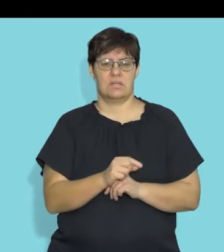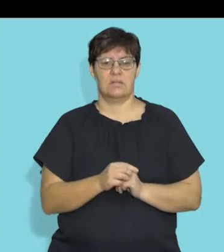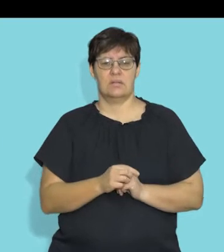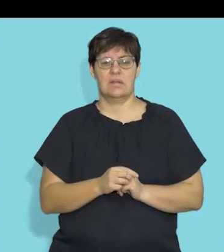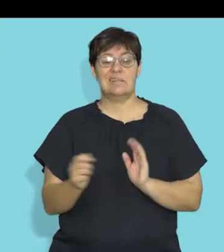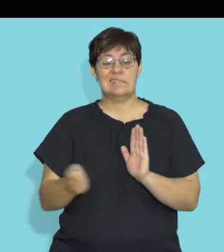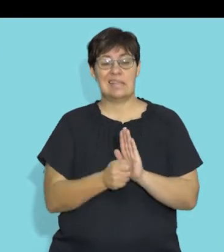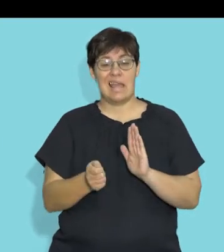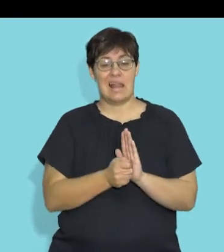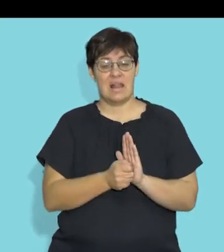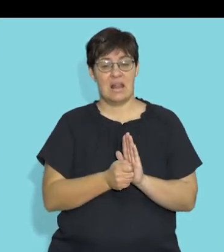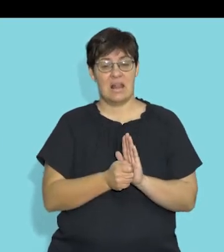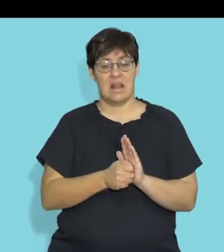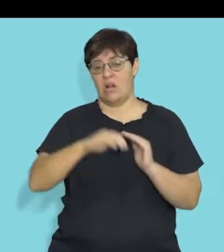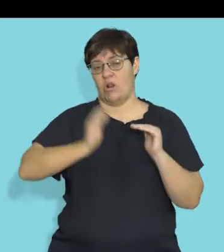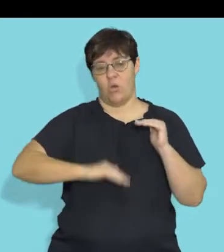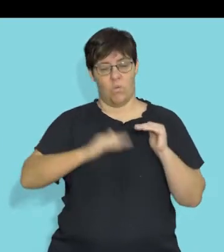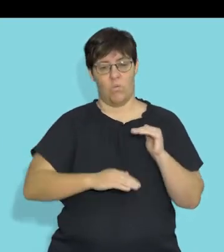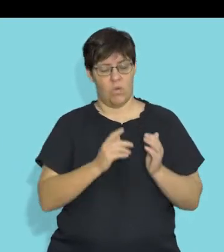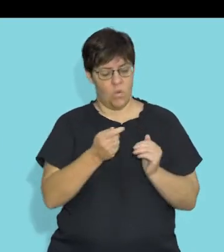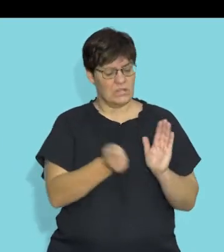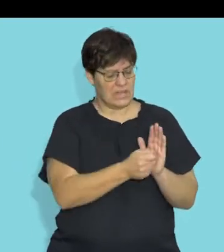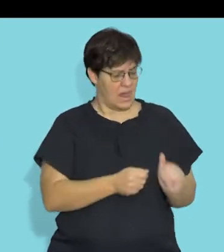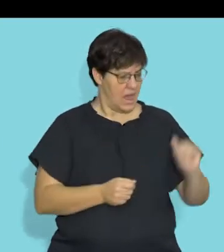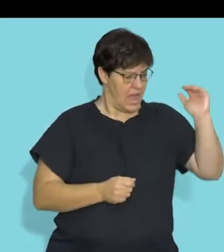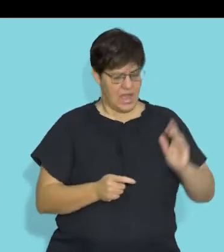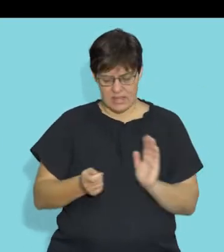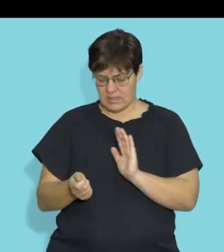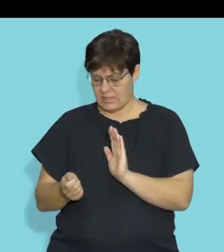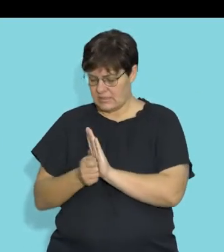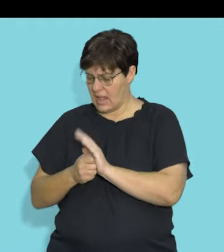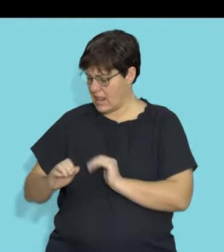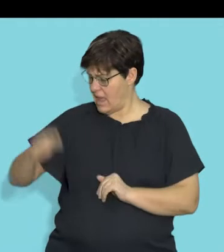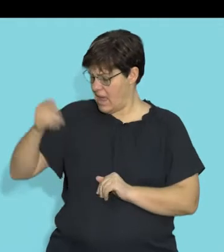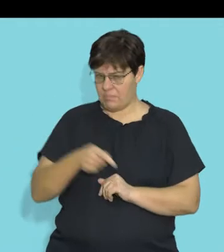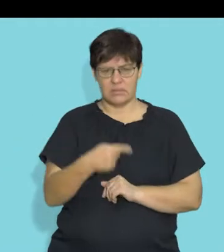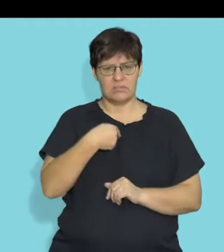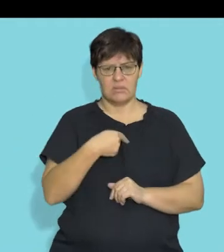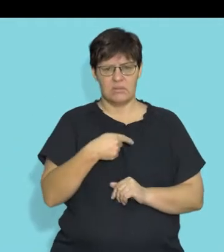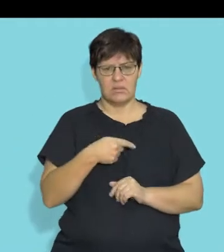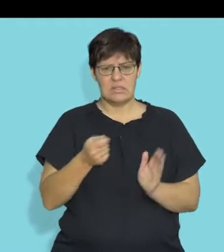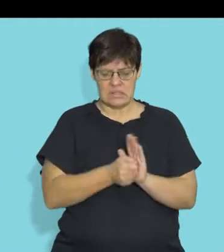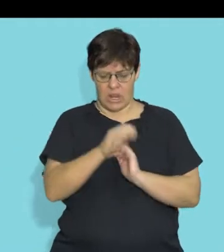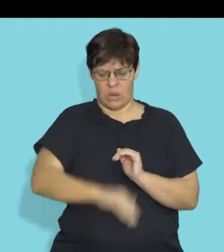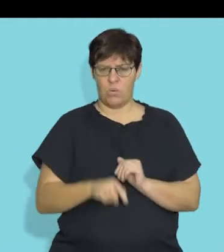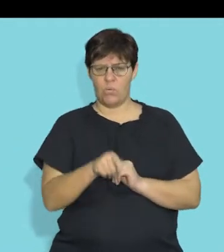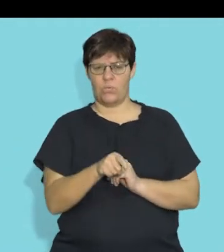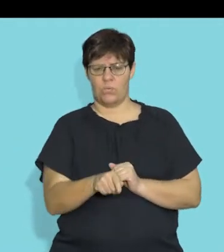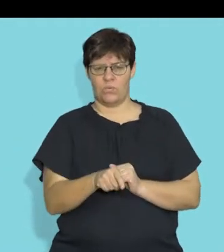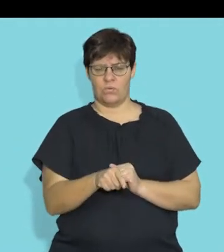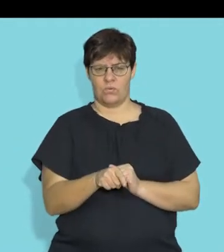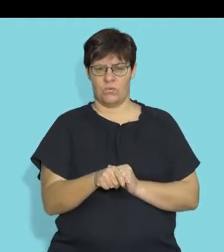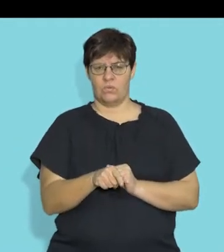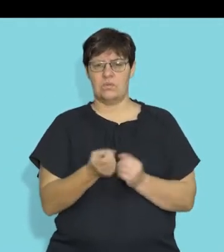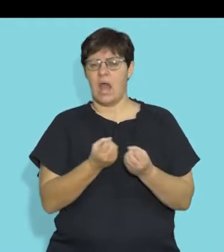sales volume. In other words, how many units did we sell? Look at the information. Number of units